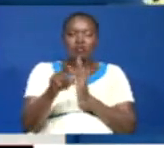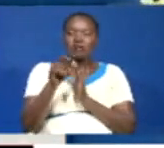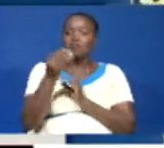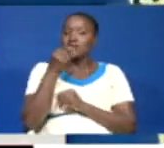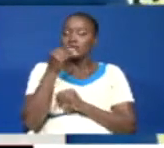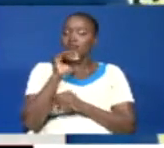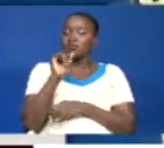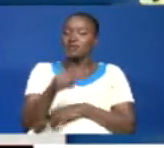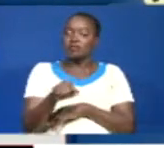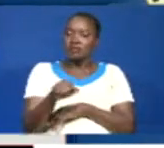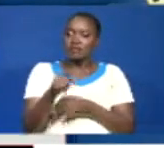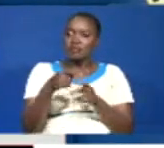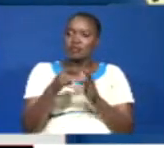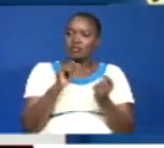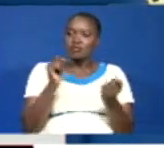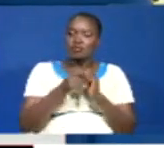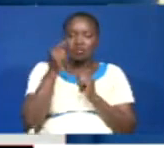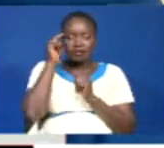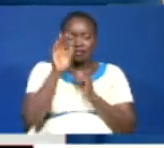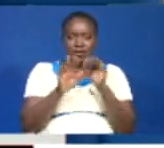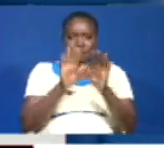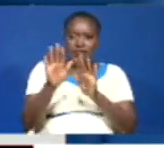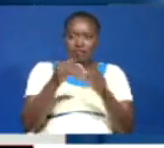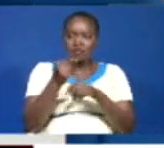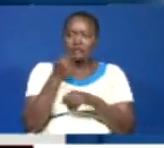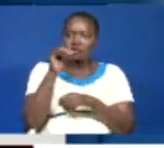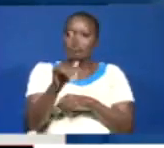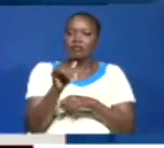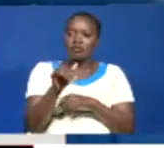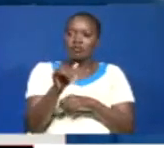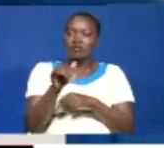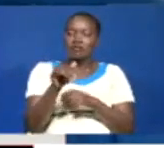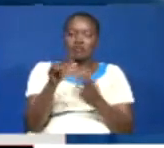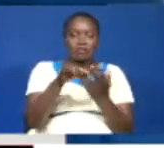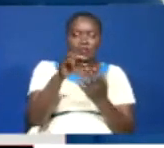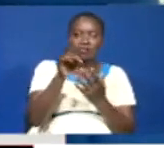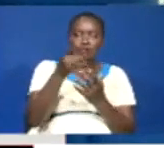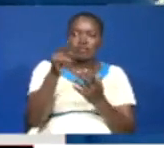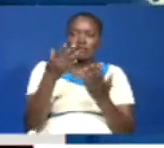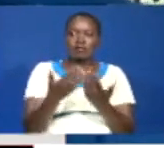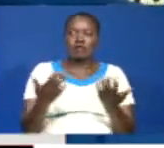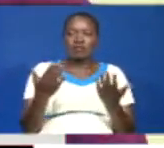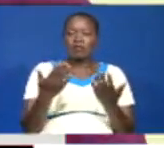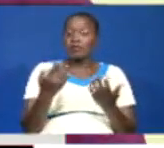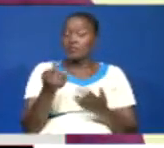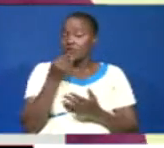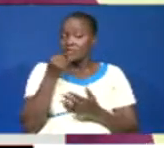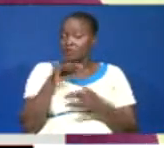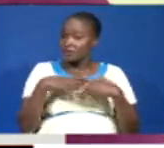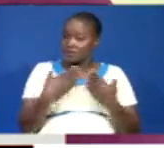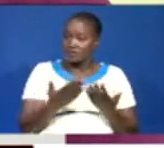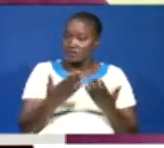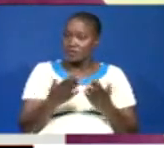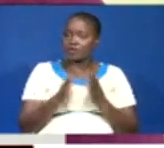then you must change your mind and make sure you distinguish the right insect to eat and how. It's to